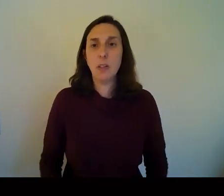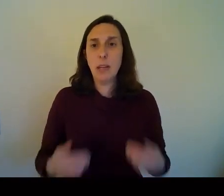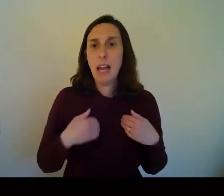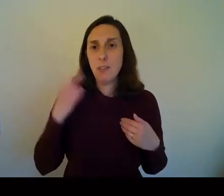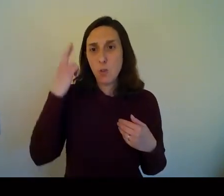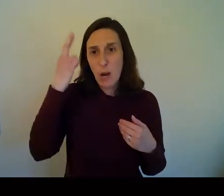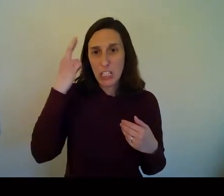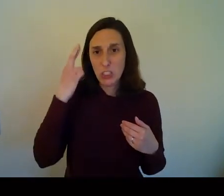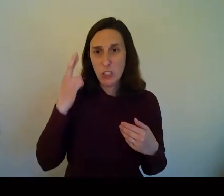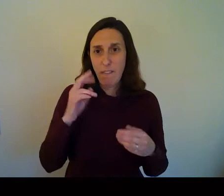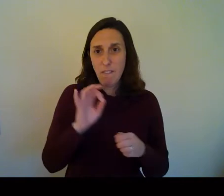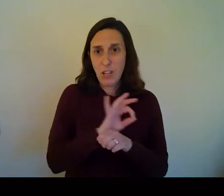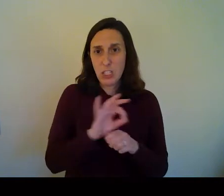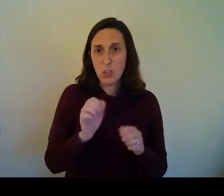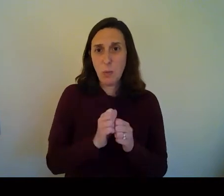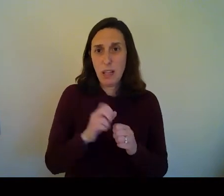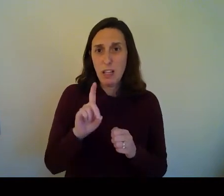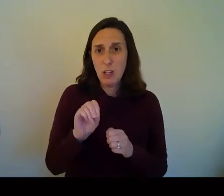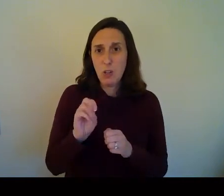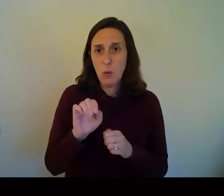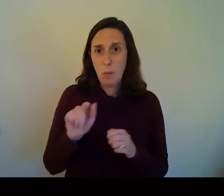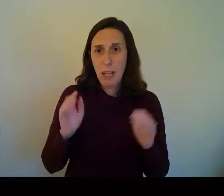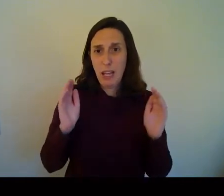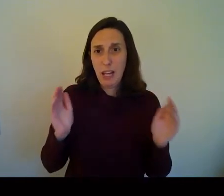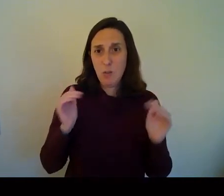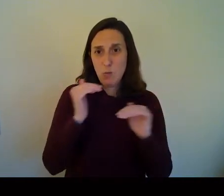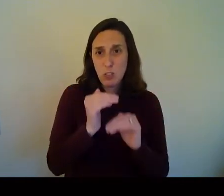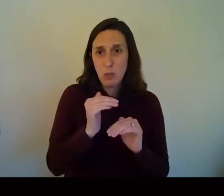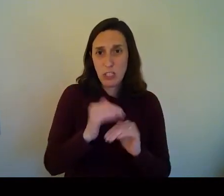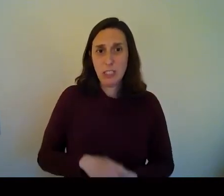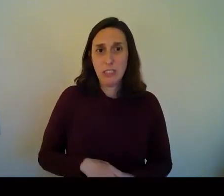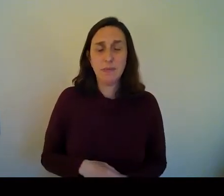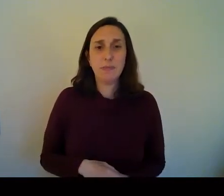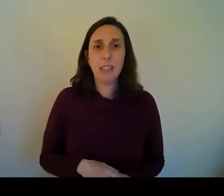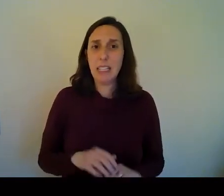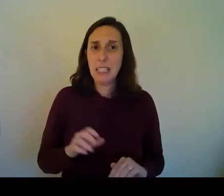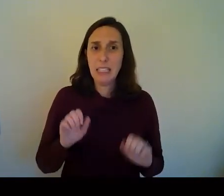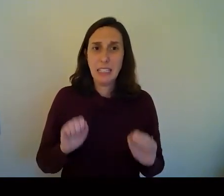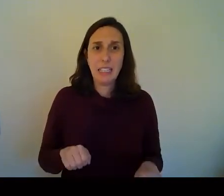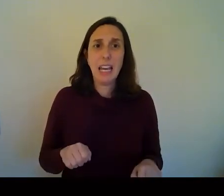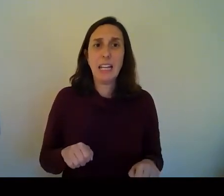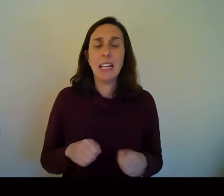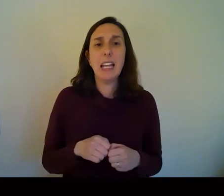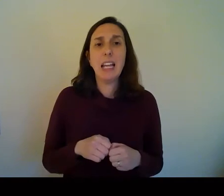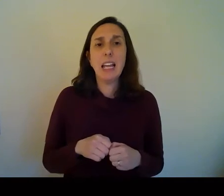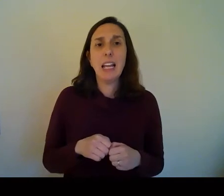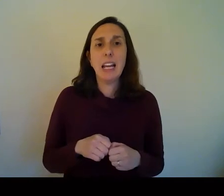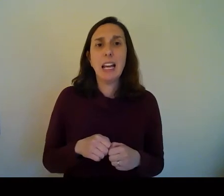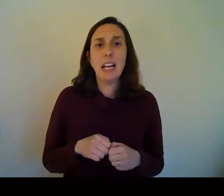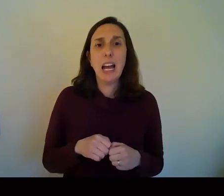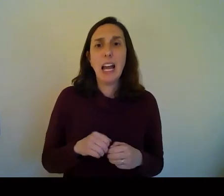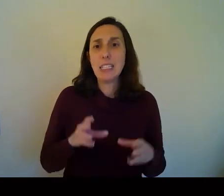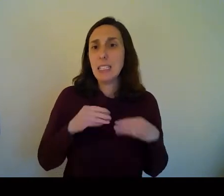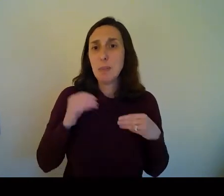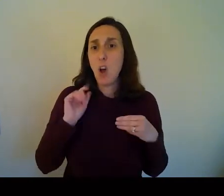function with a domain restriction. It can take all real values, except the function has no definition at